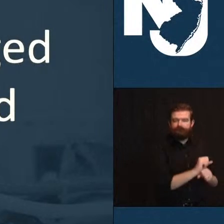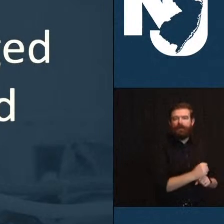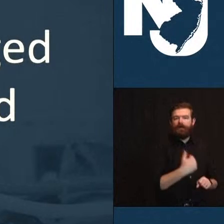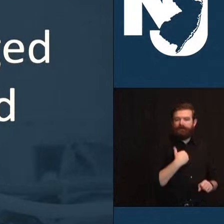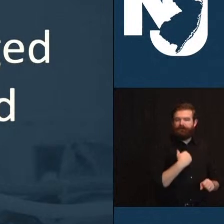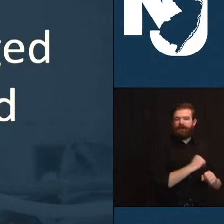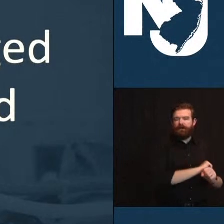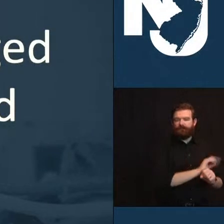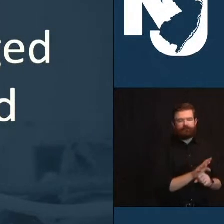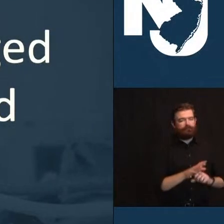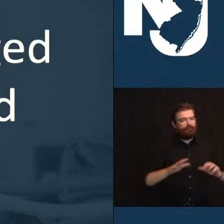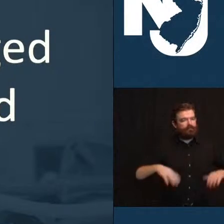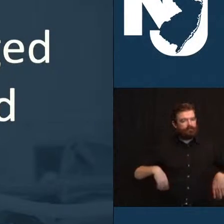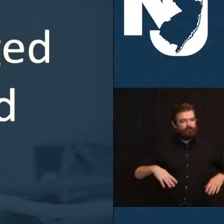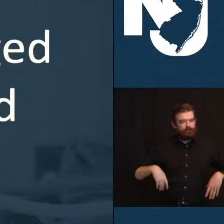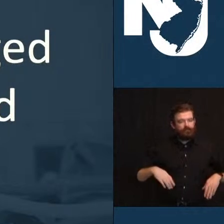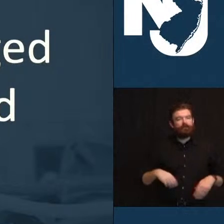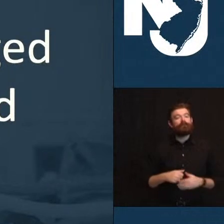Judy, had